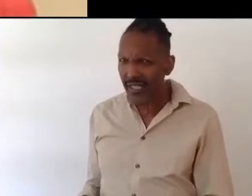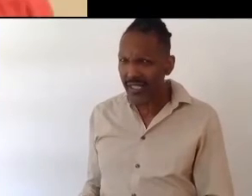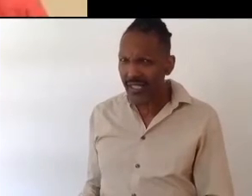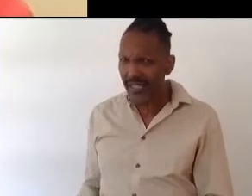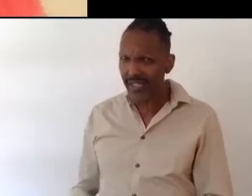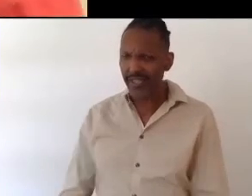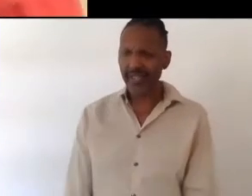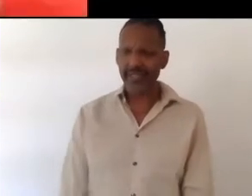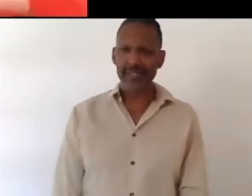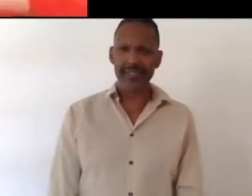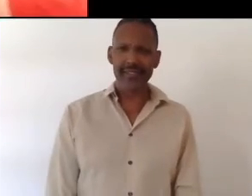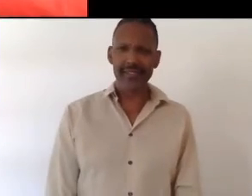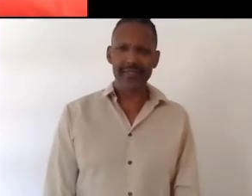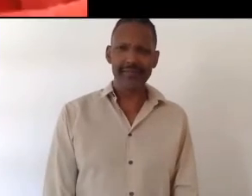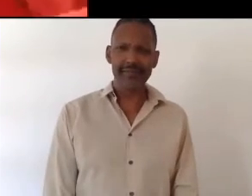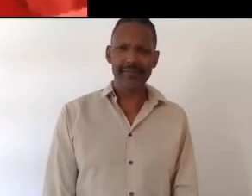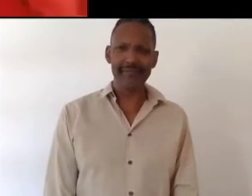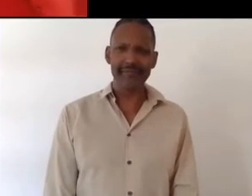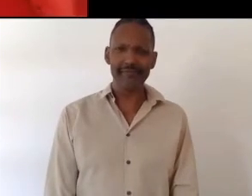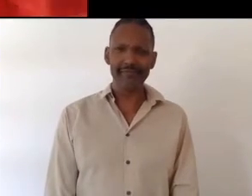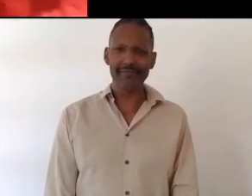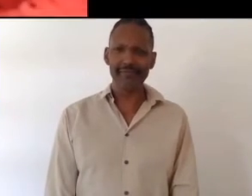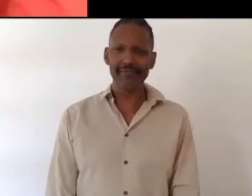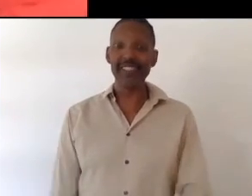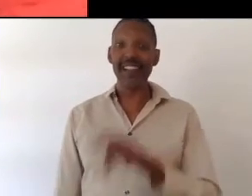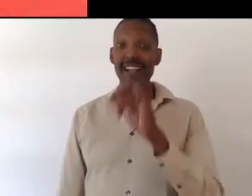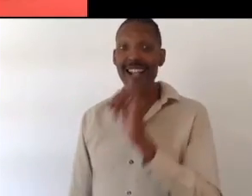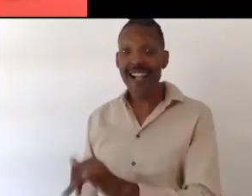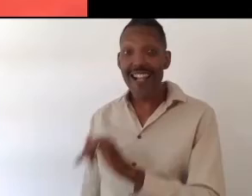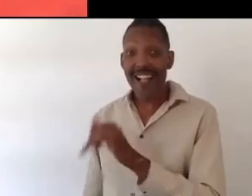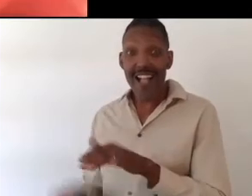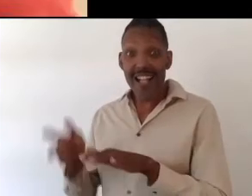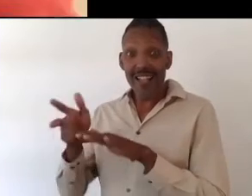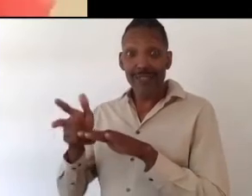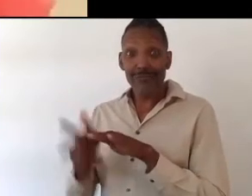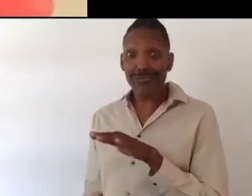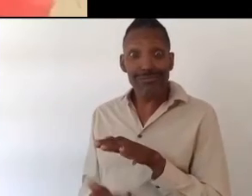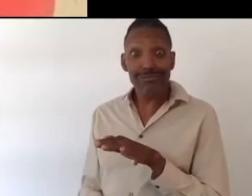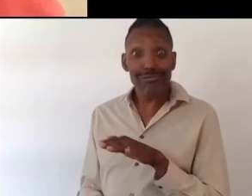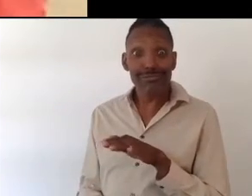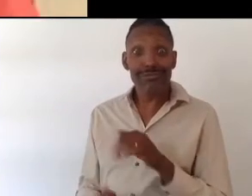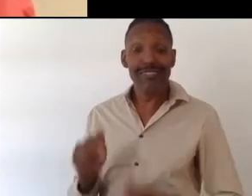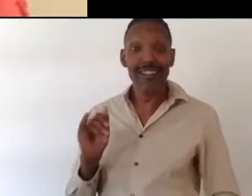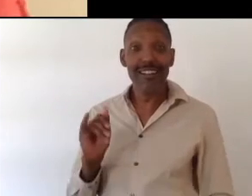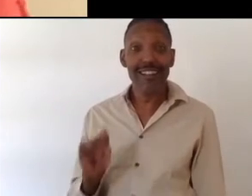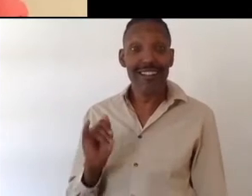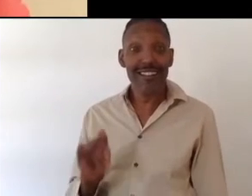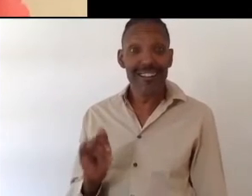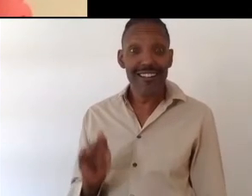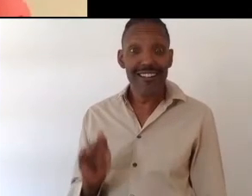That's right, you were telling me it went down. I wonder what would happen if you turned it over.